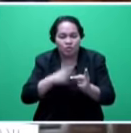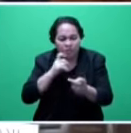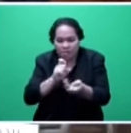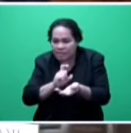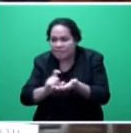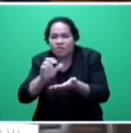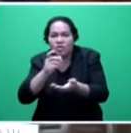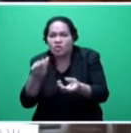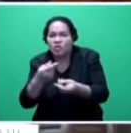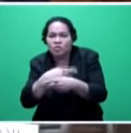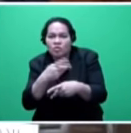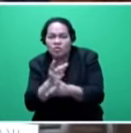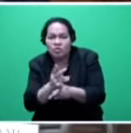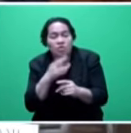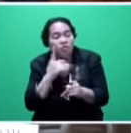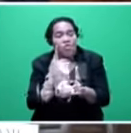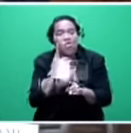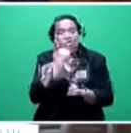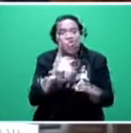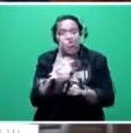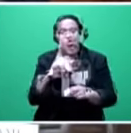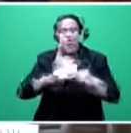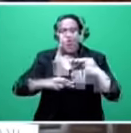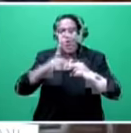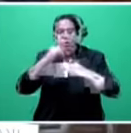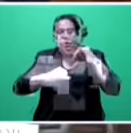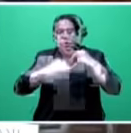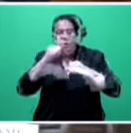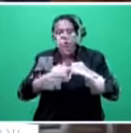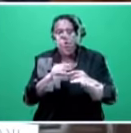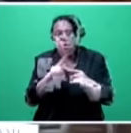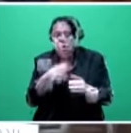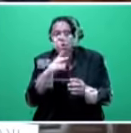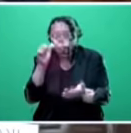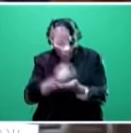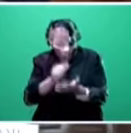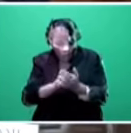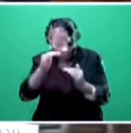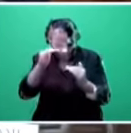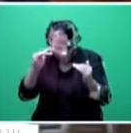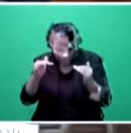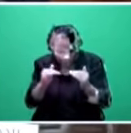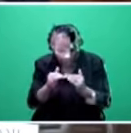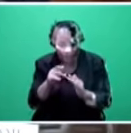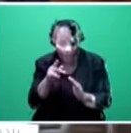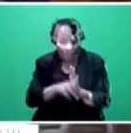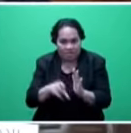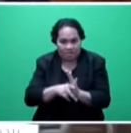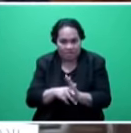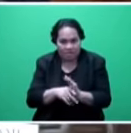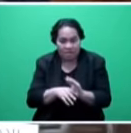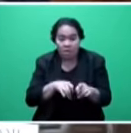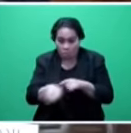goods, improving the infrastructure, and by pricing the utilities to reduce costs. Most of these are under